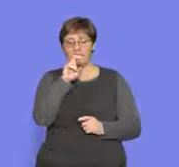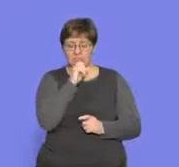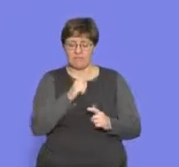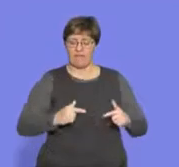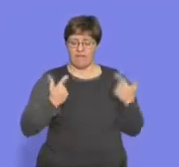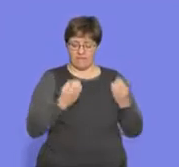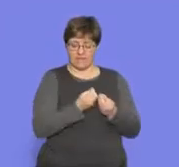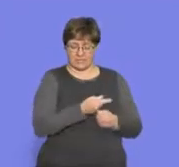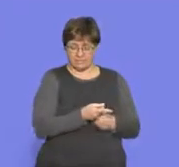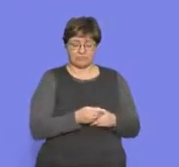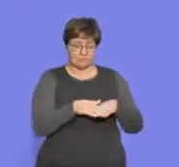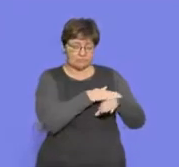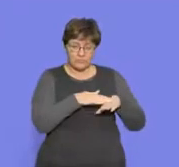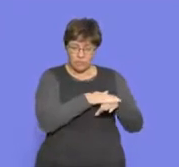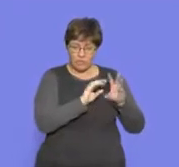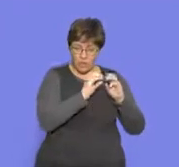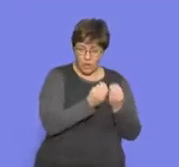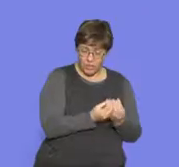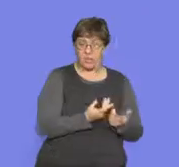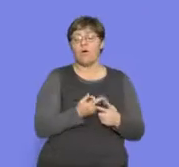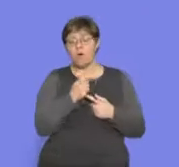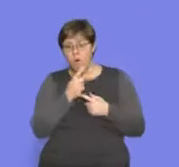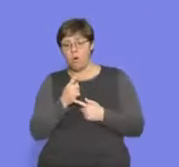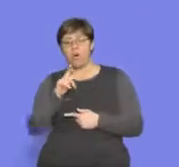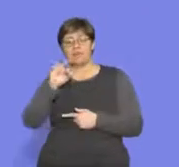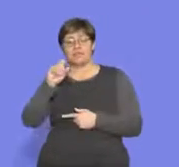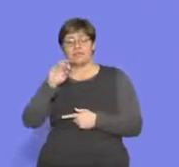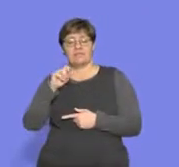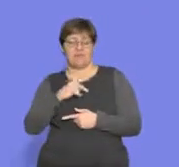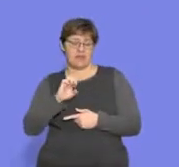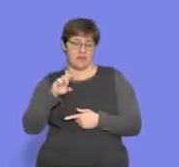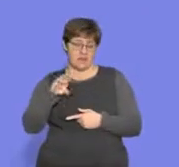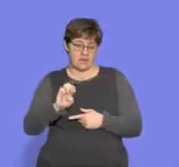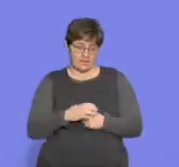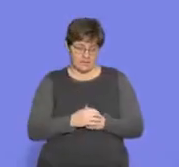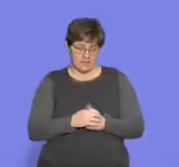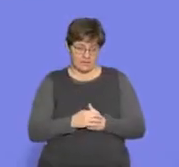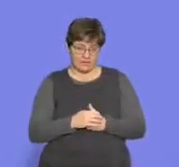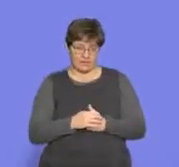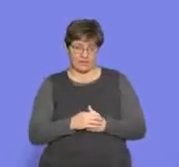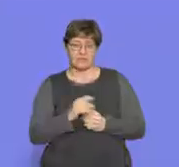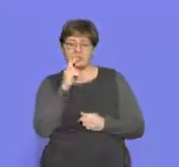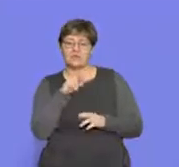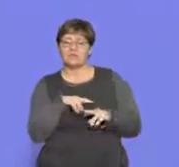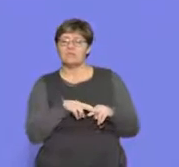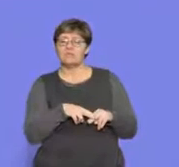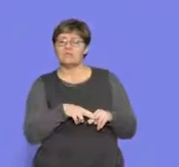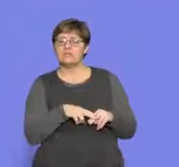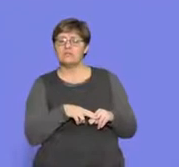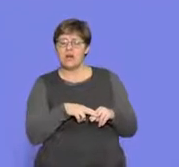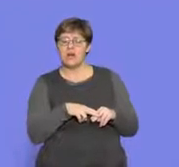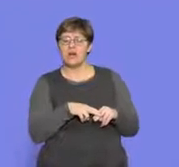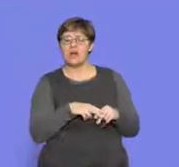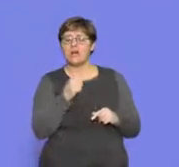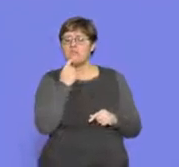that exist on Earth, either on the surface of the Earth or in the lithosphere. Those organisms in turn rely on